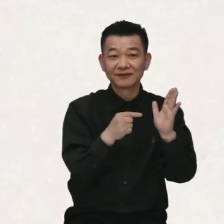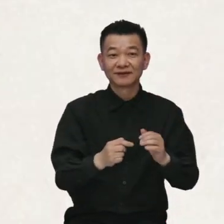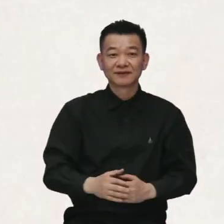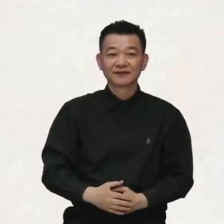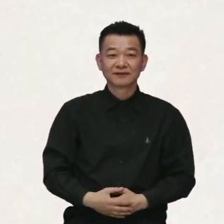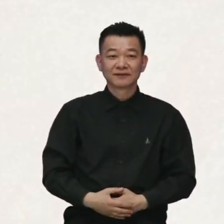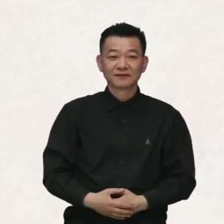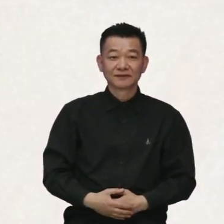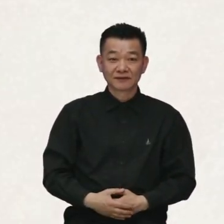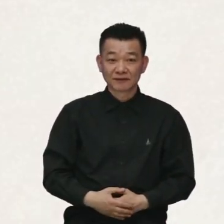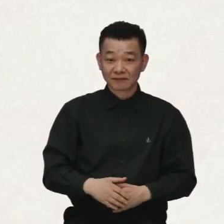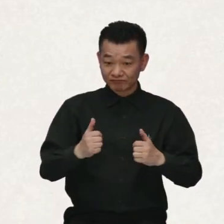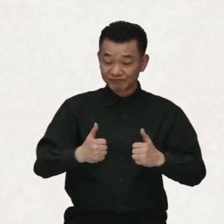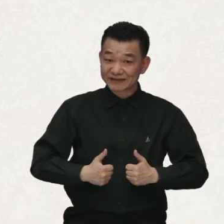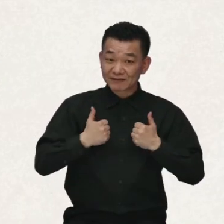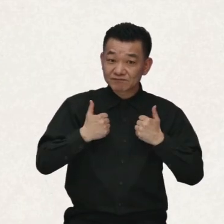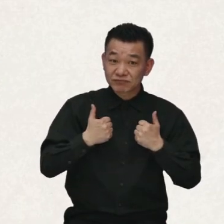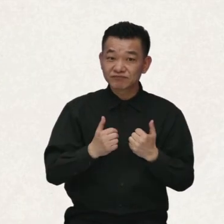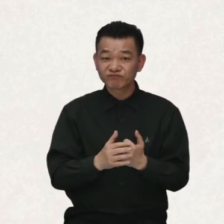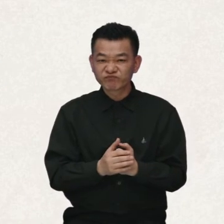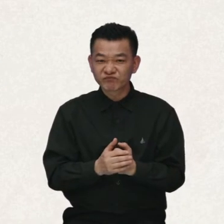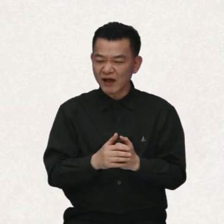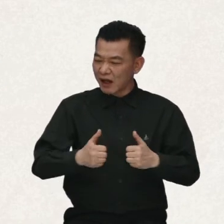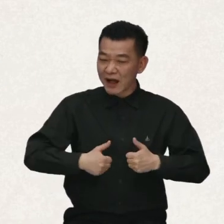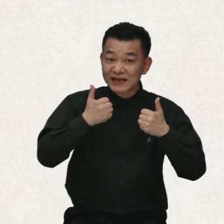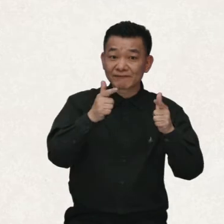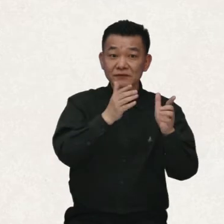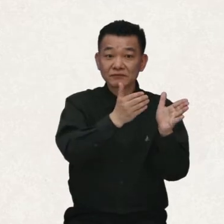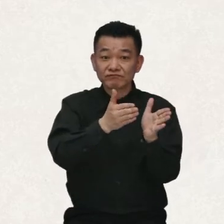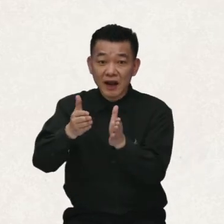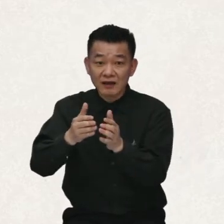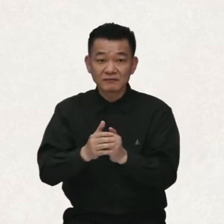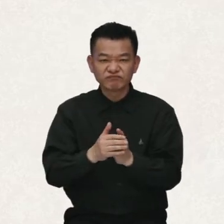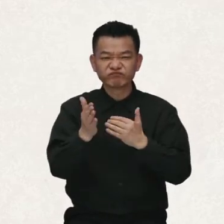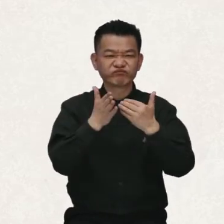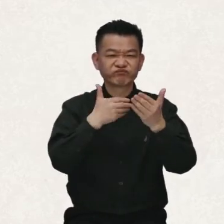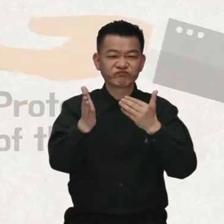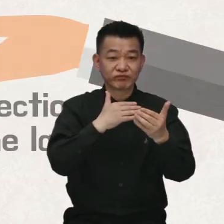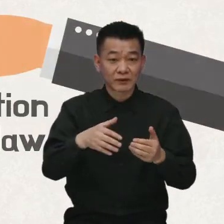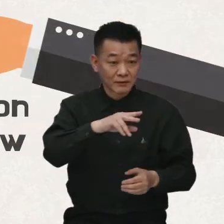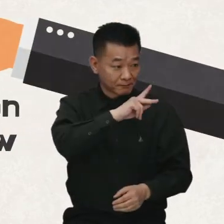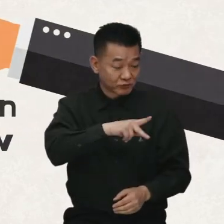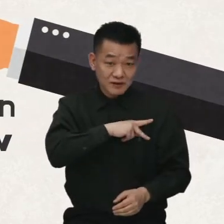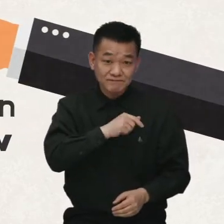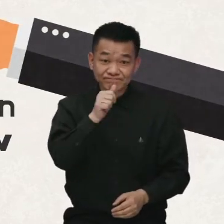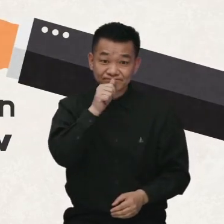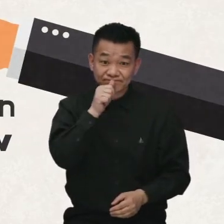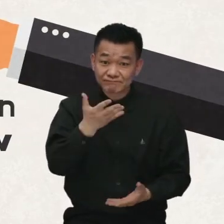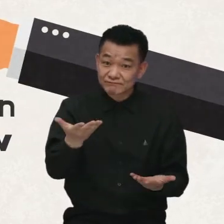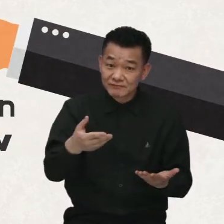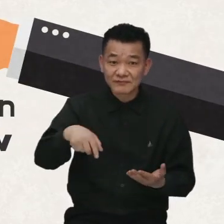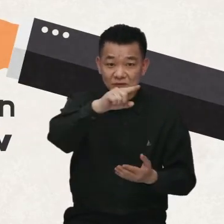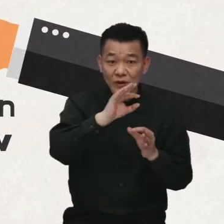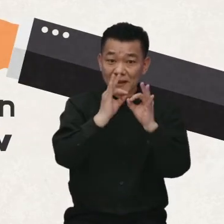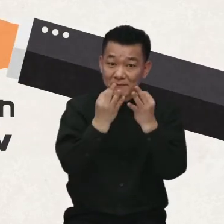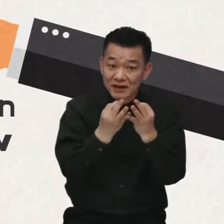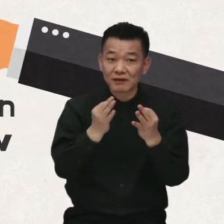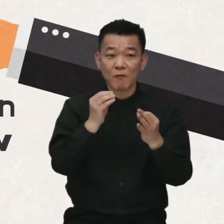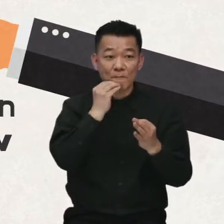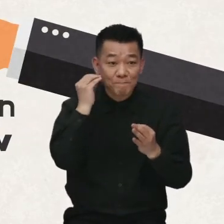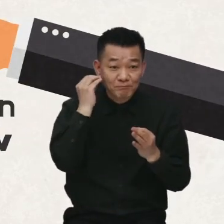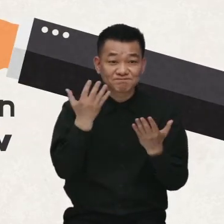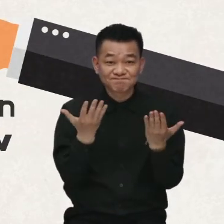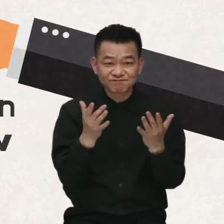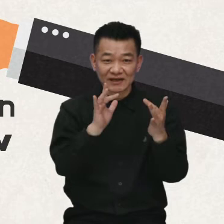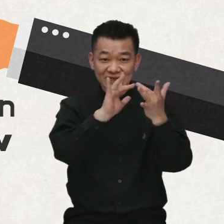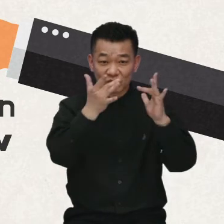Regardless of place of residence or living arrangements, No person with disabilities shall be subjected